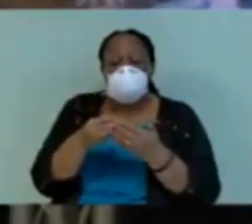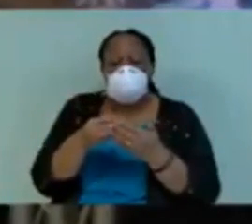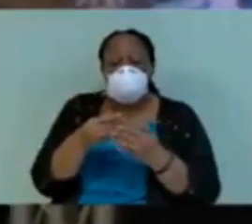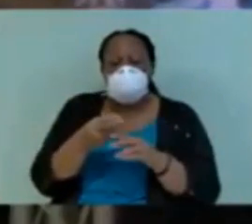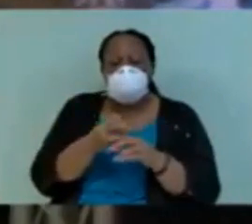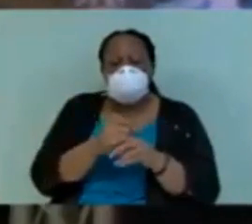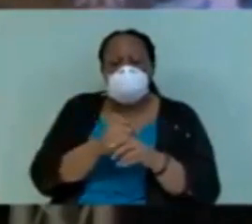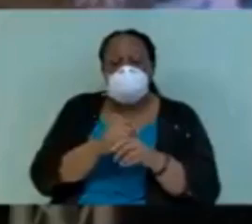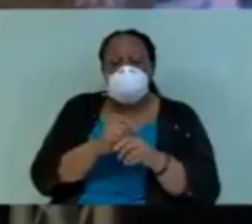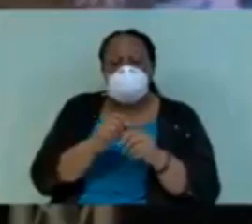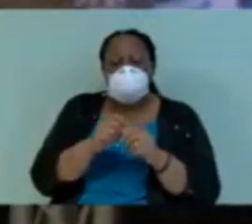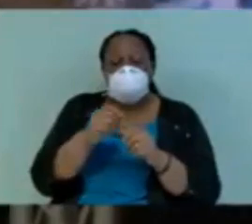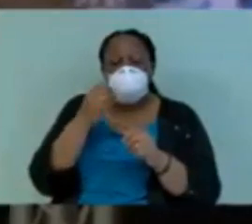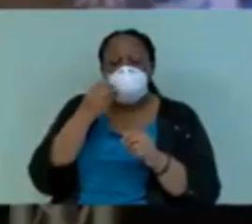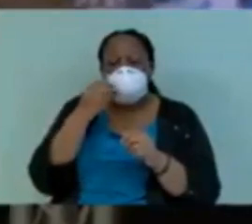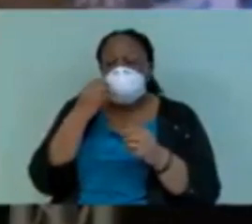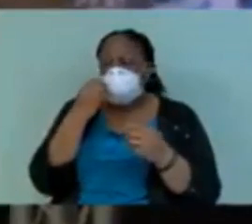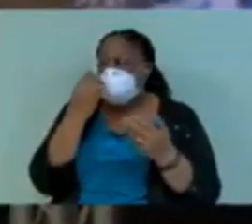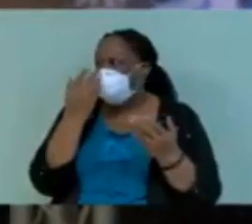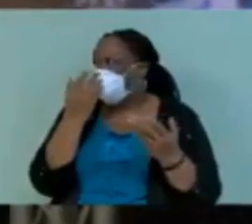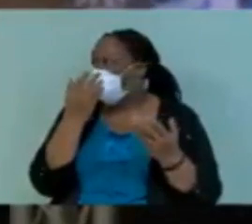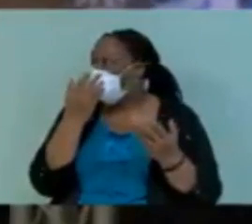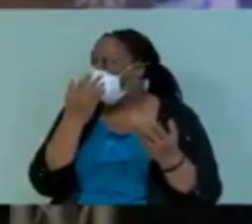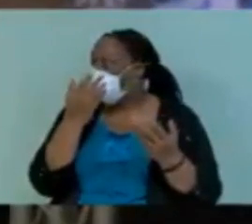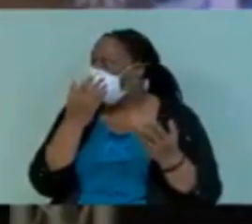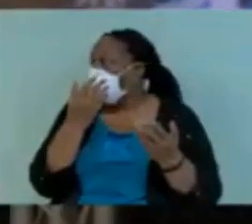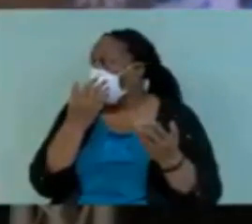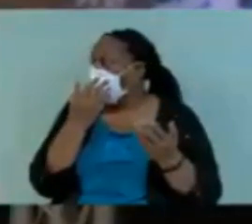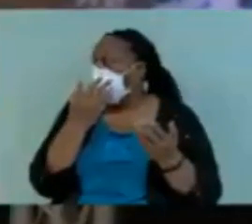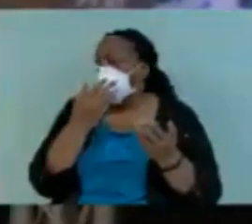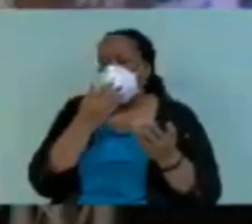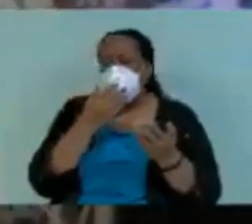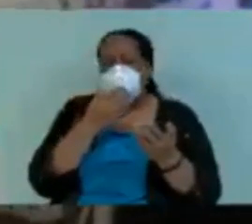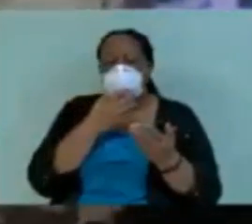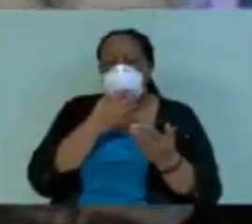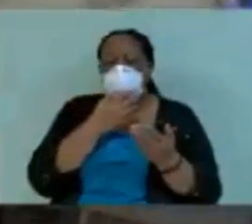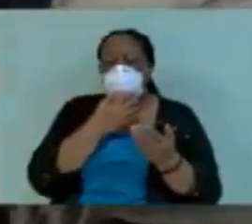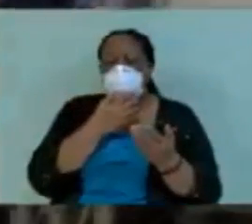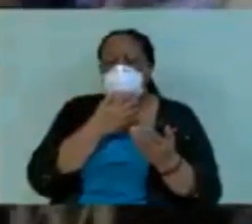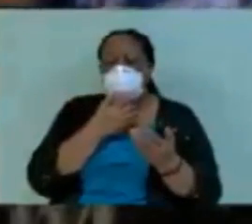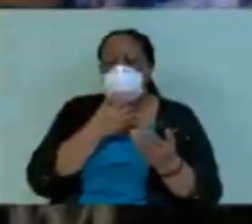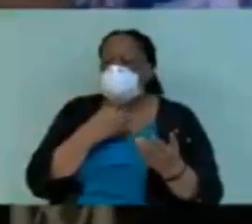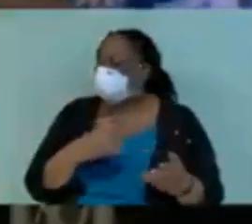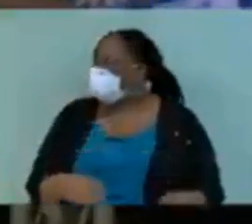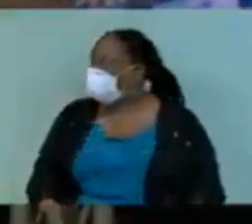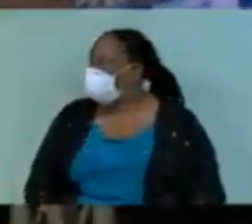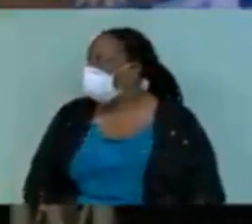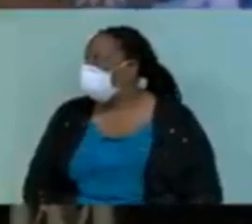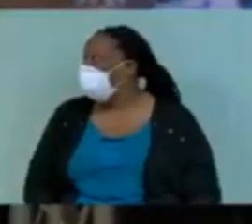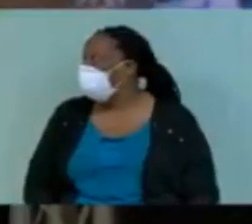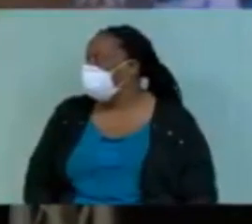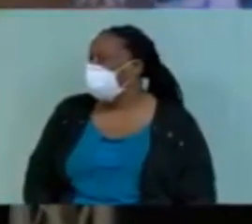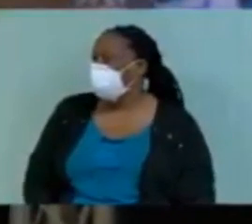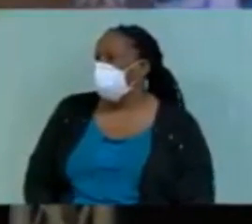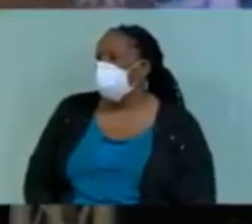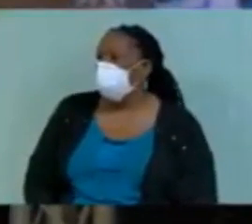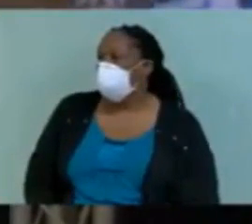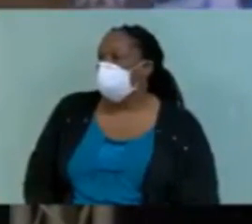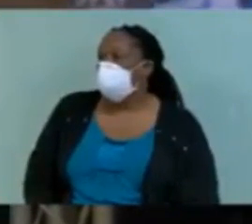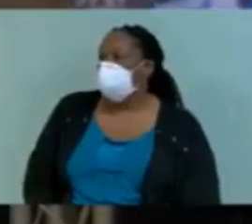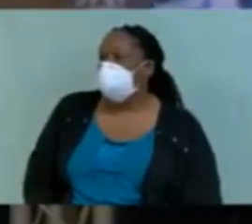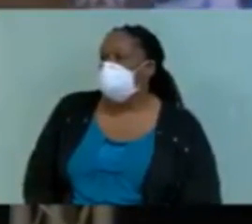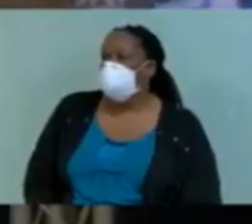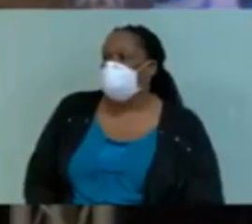curfew, I can't be open, so therefore, I'm not making any money, only my next to